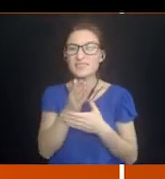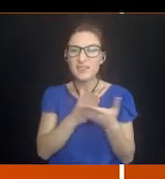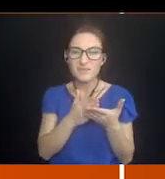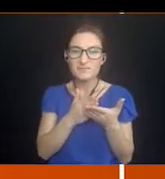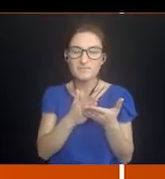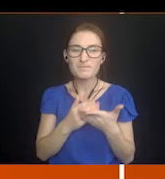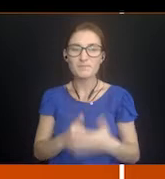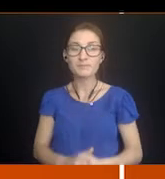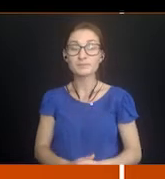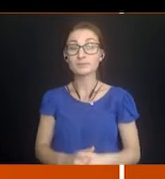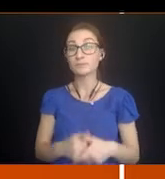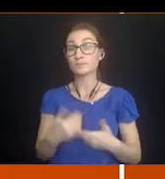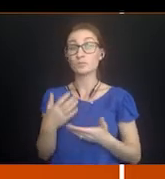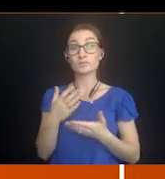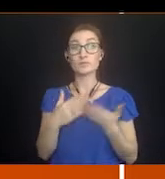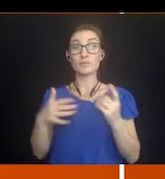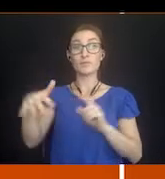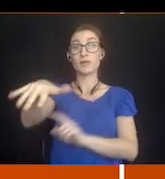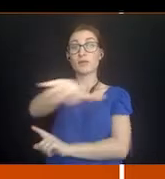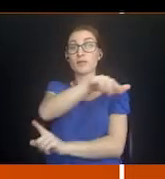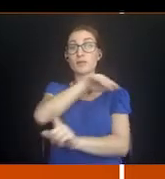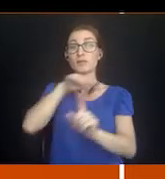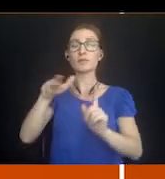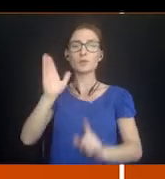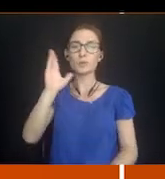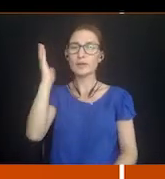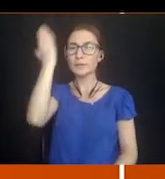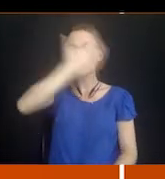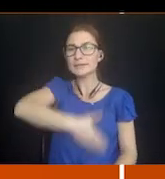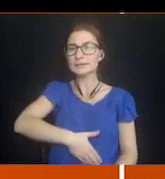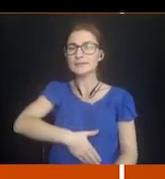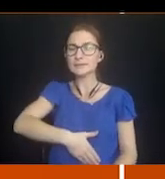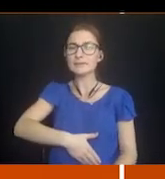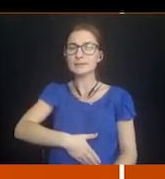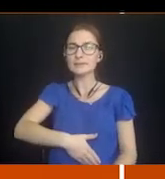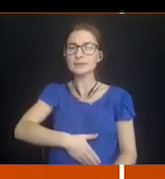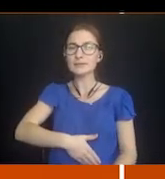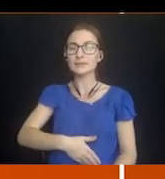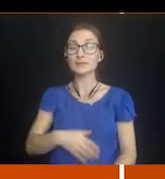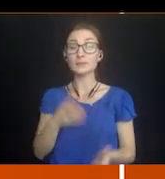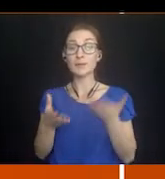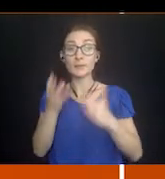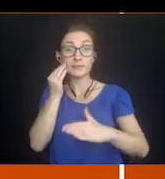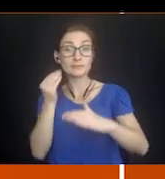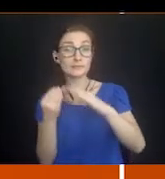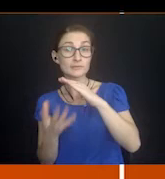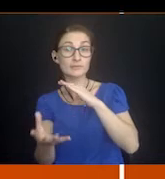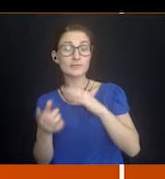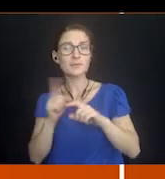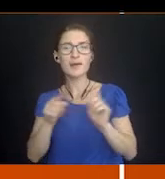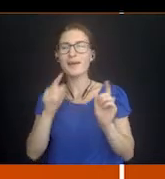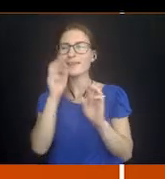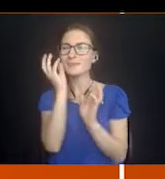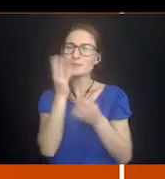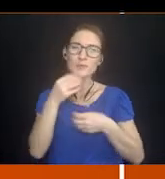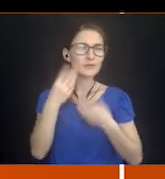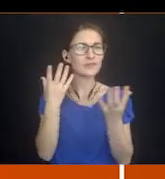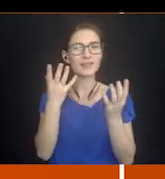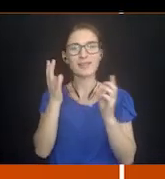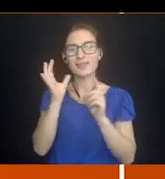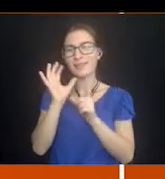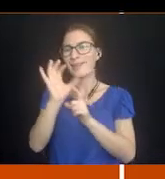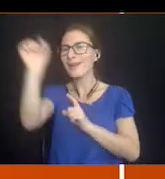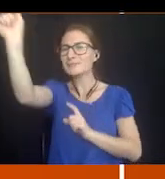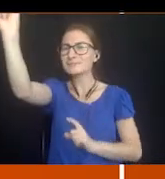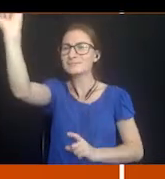vision. And so you miss the subtle things around you that are